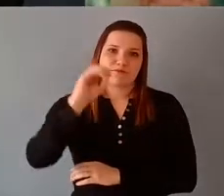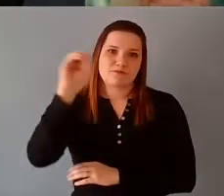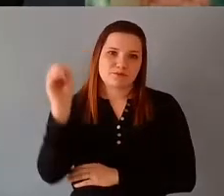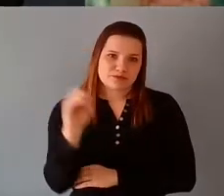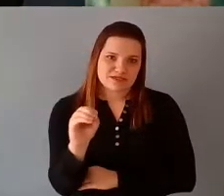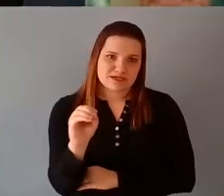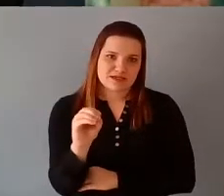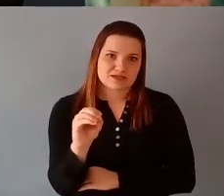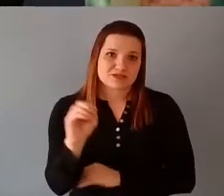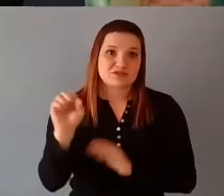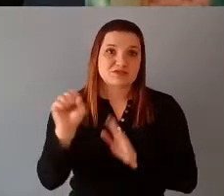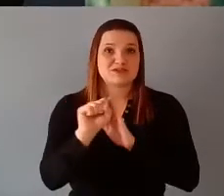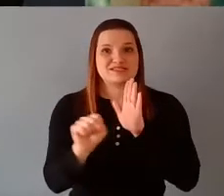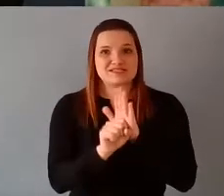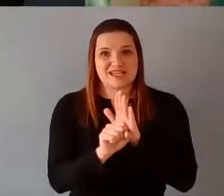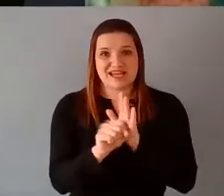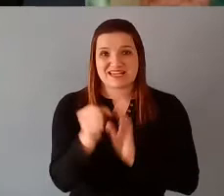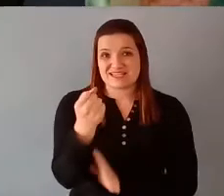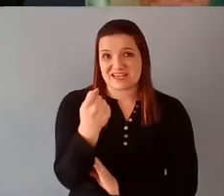running